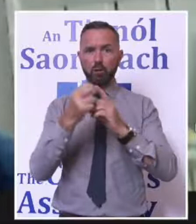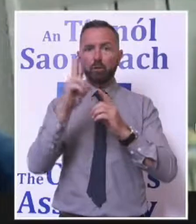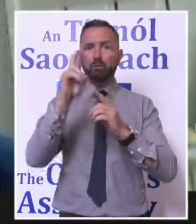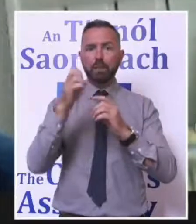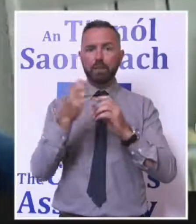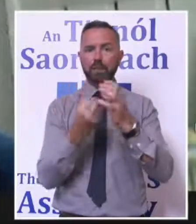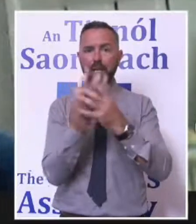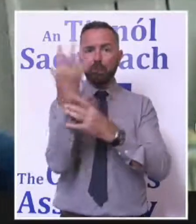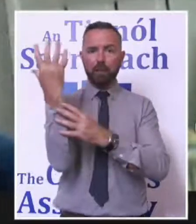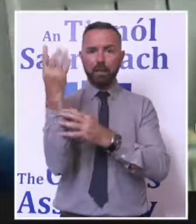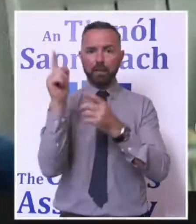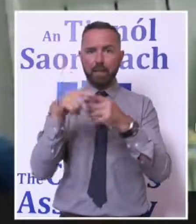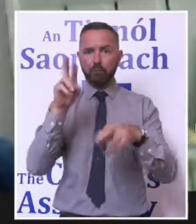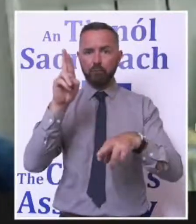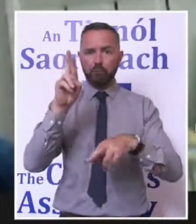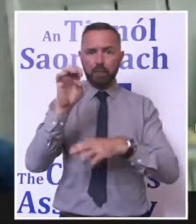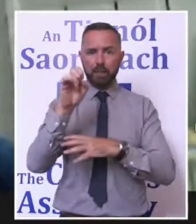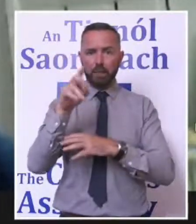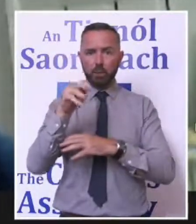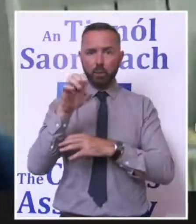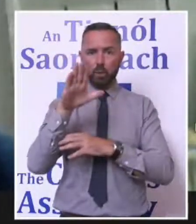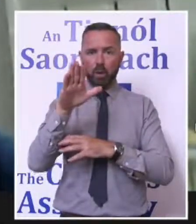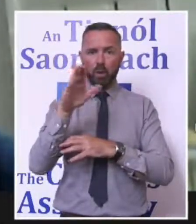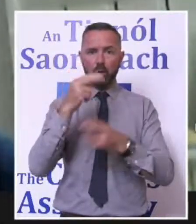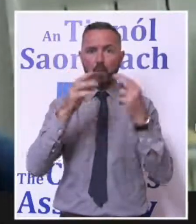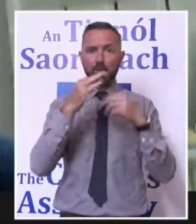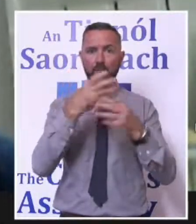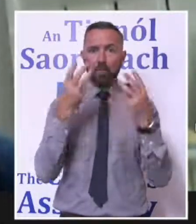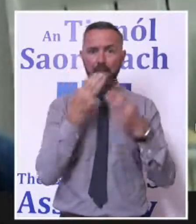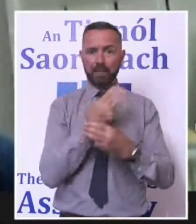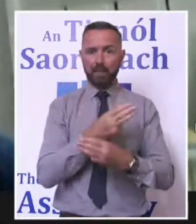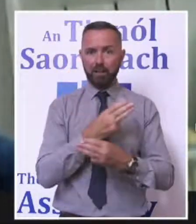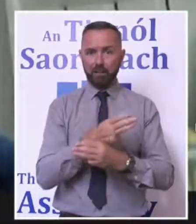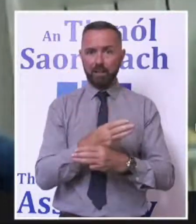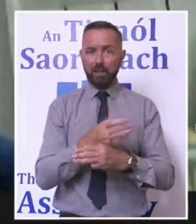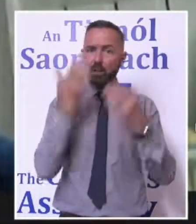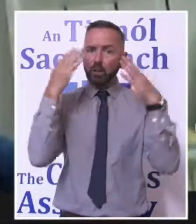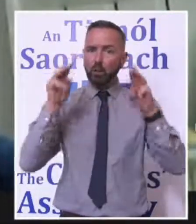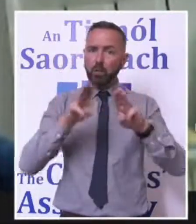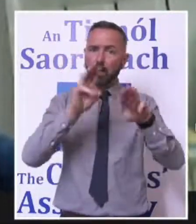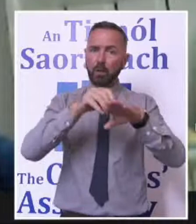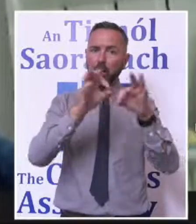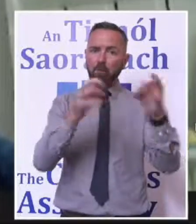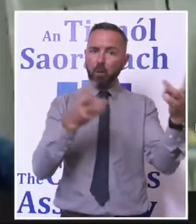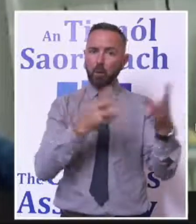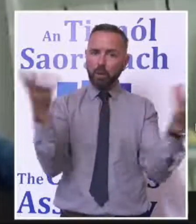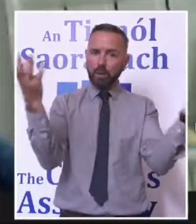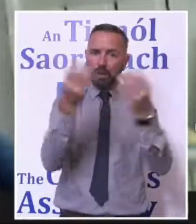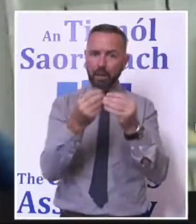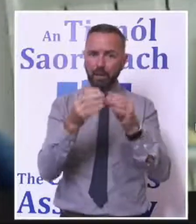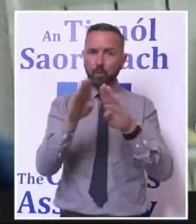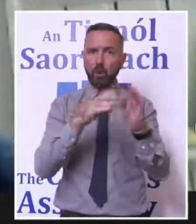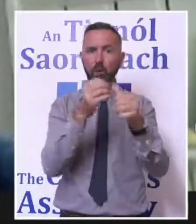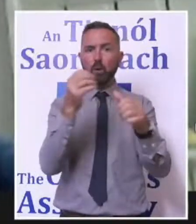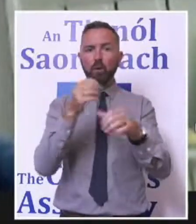renewal, coming out of austerity, demonstrating the fact that if you have people on the ground working closely together and working with other state agencies and state